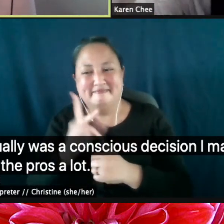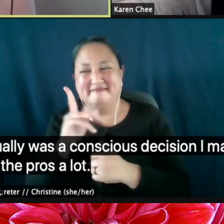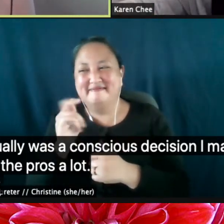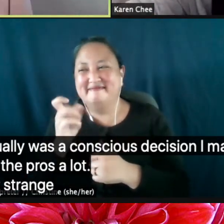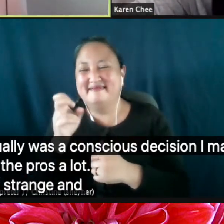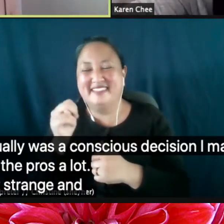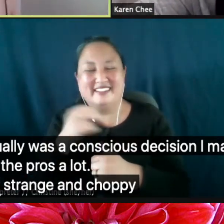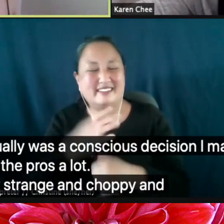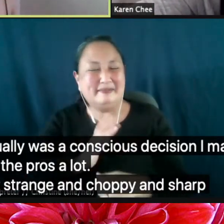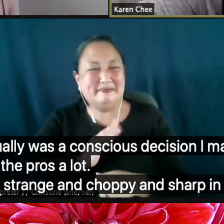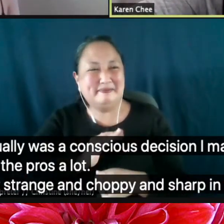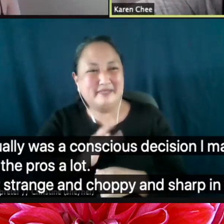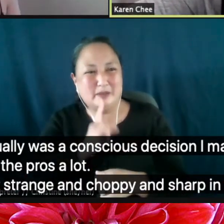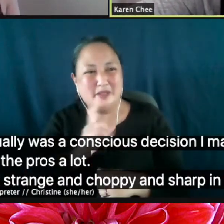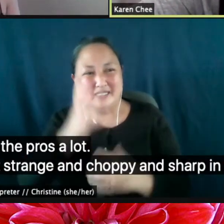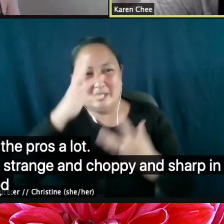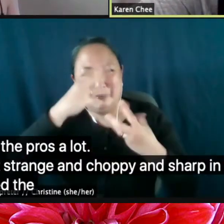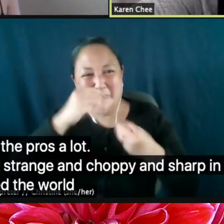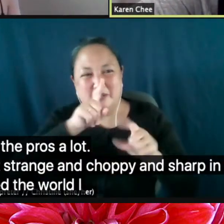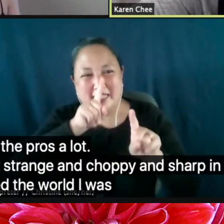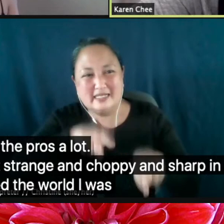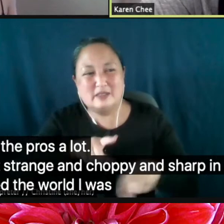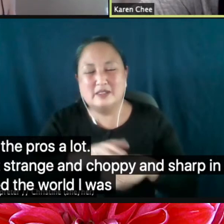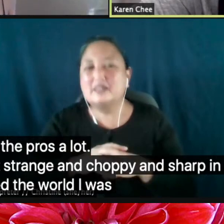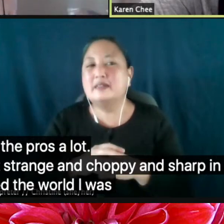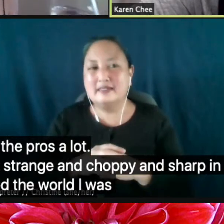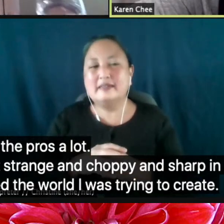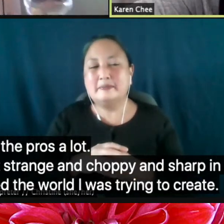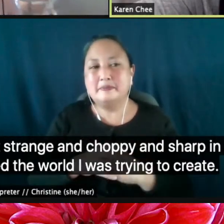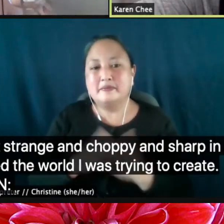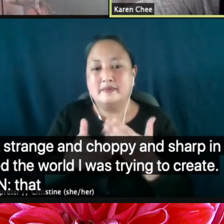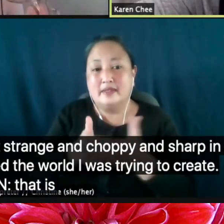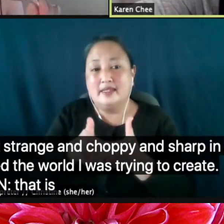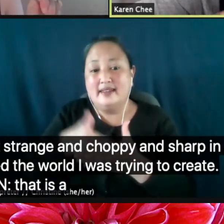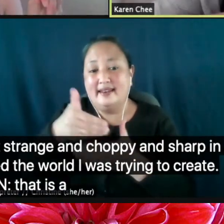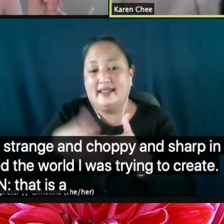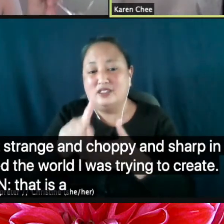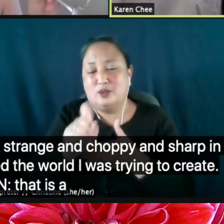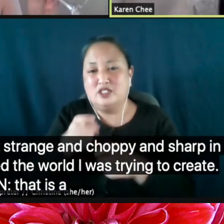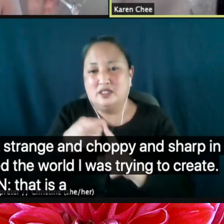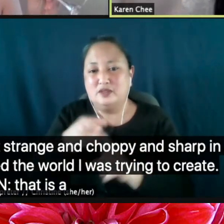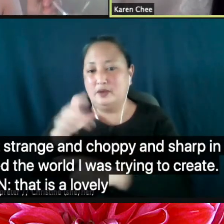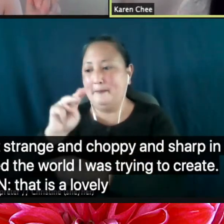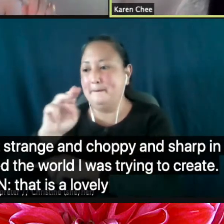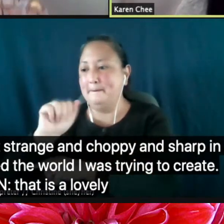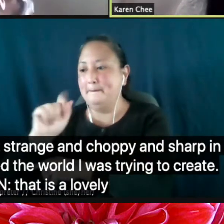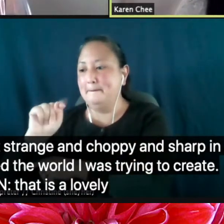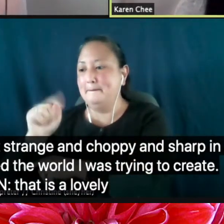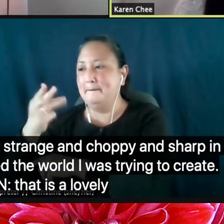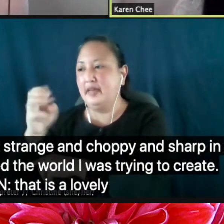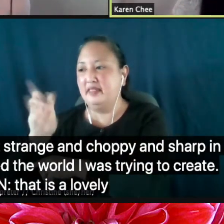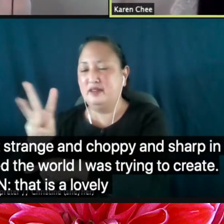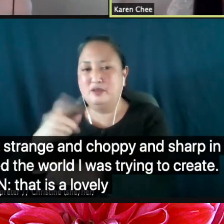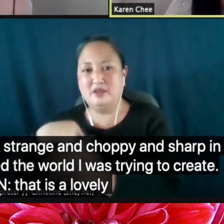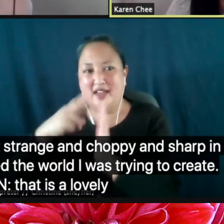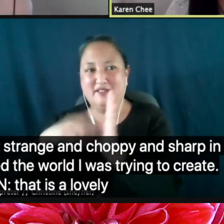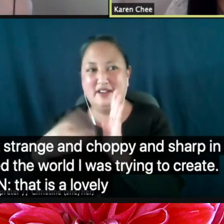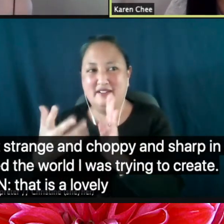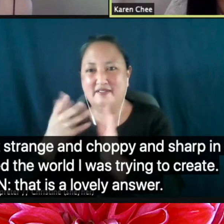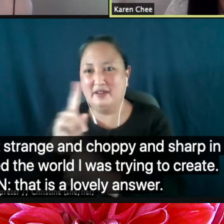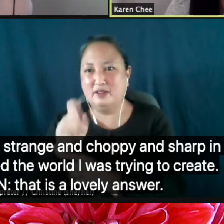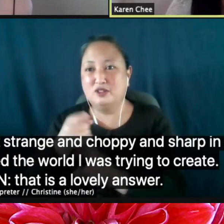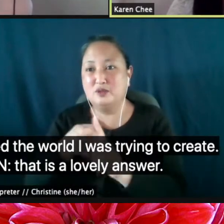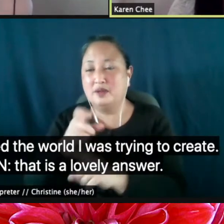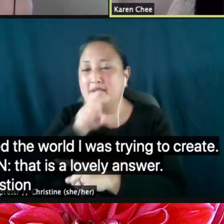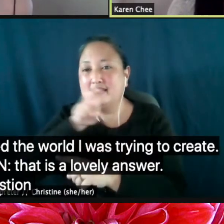lovely answer. Okay. The next question is from Matthew and says, I read 5 questions for the Snake Charmer